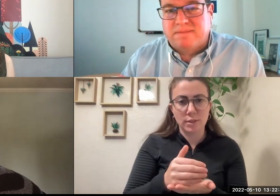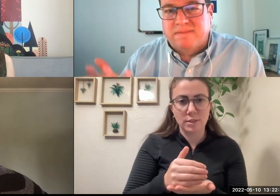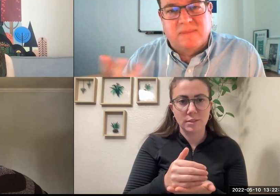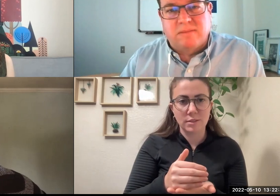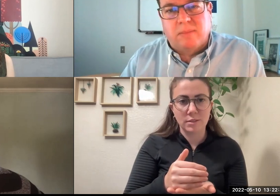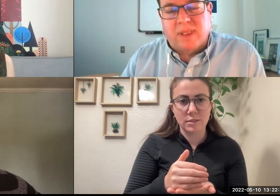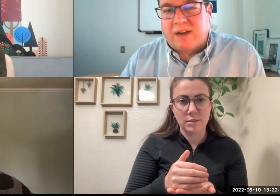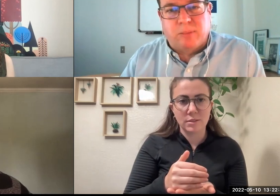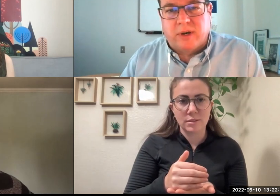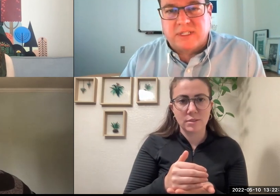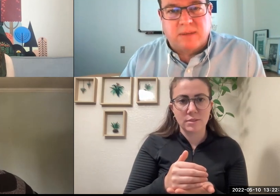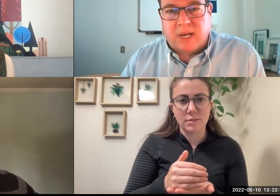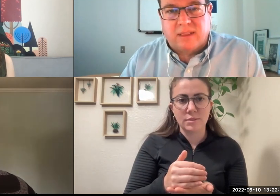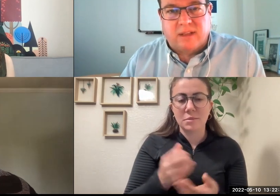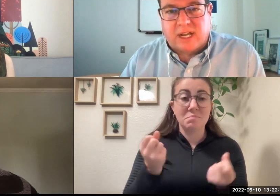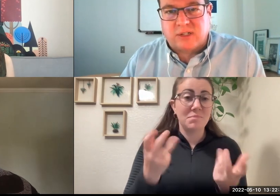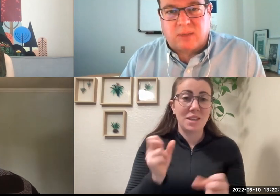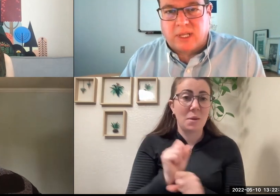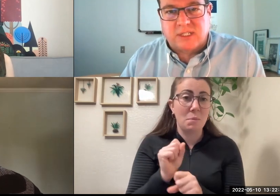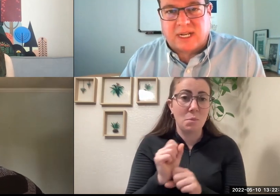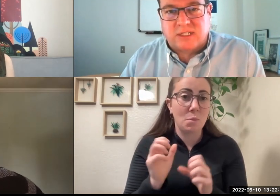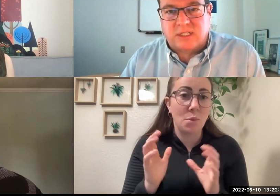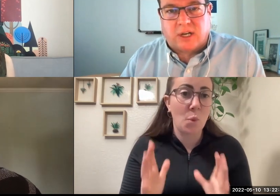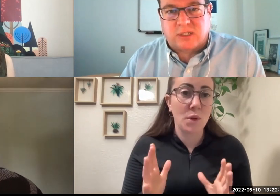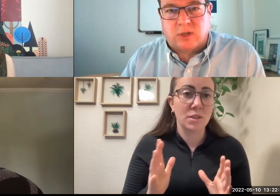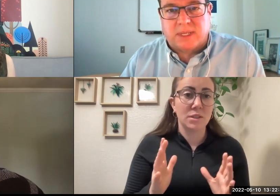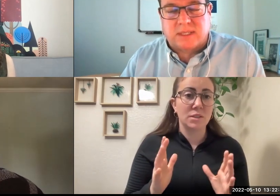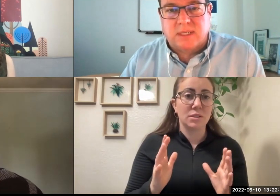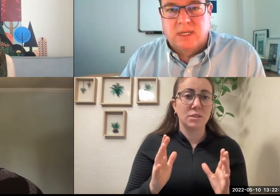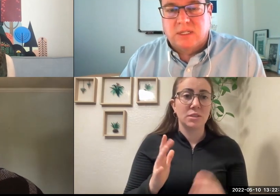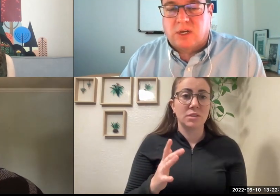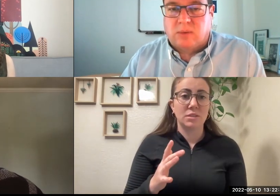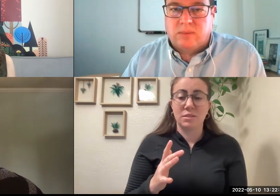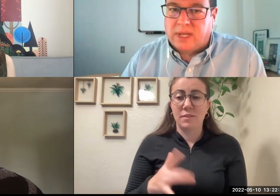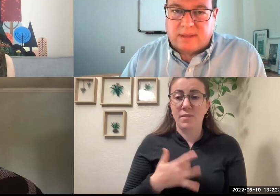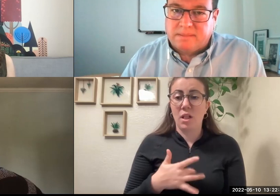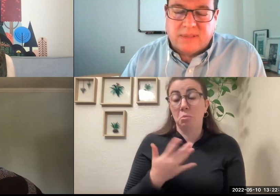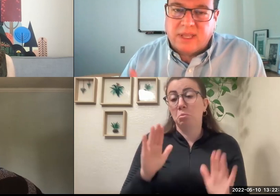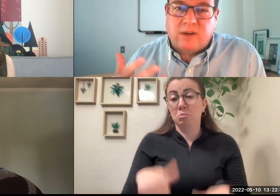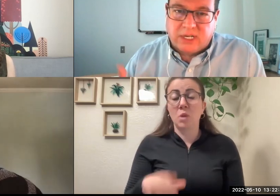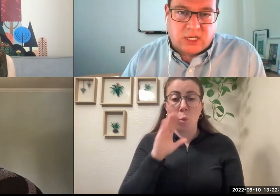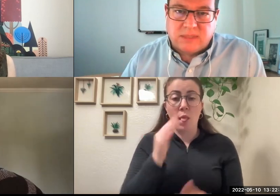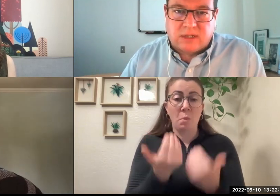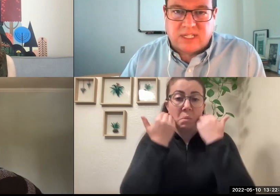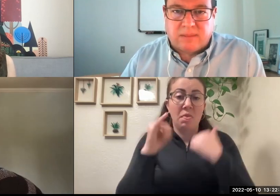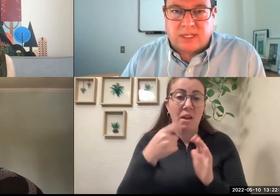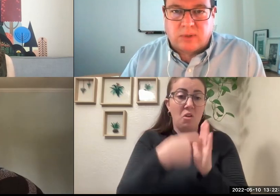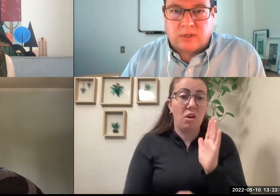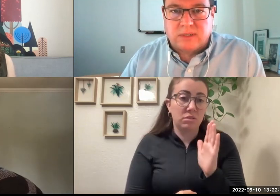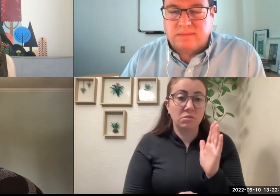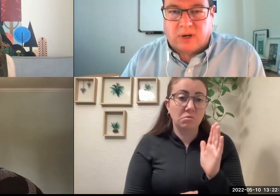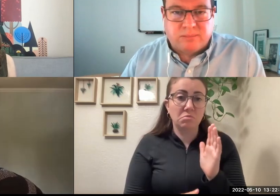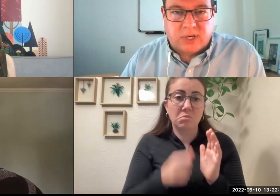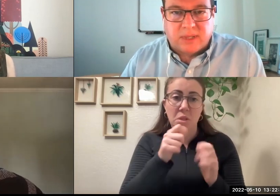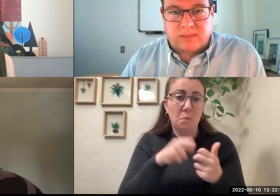It's a lot of employers see breaking the National Labor Relations Act as the cost of doing business. So like the legal regimes that are set up against